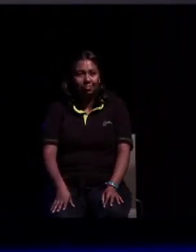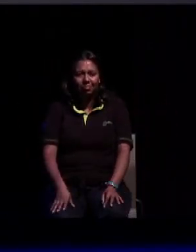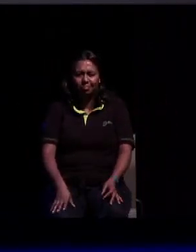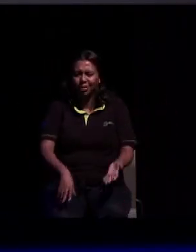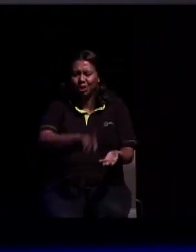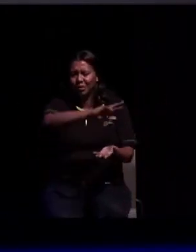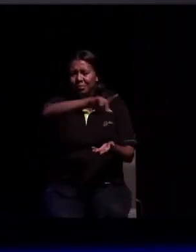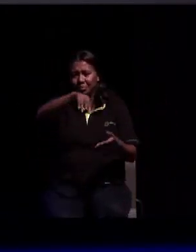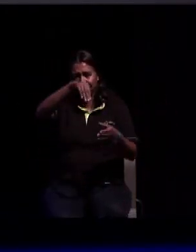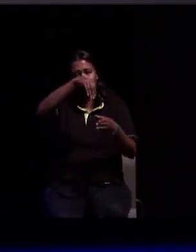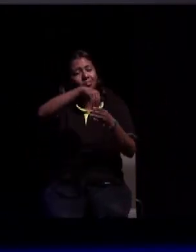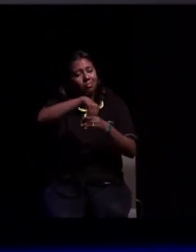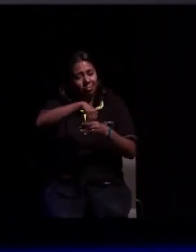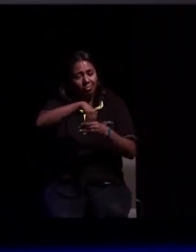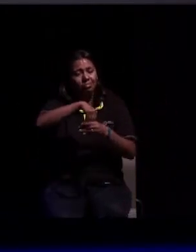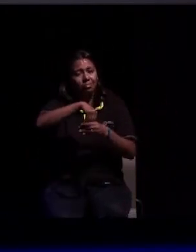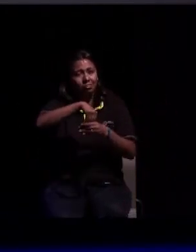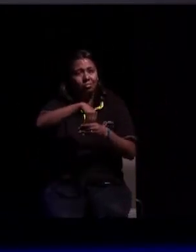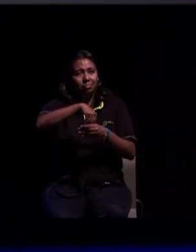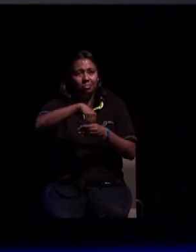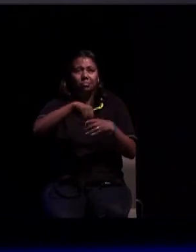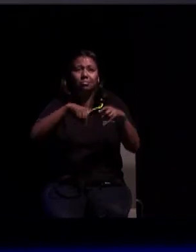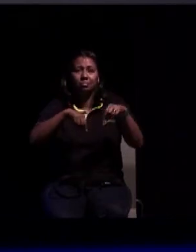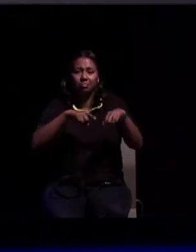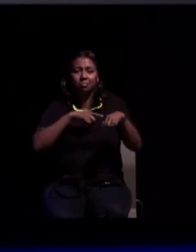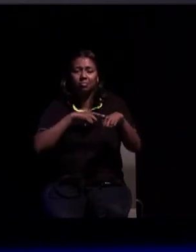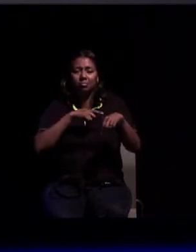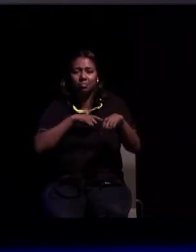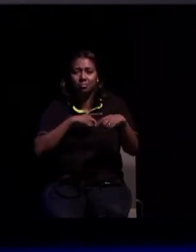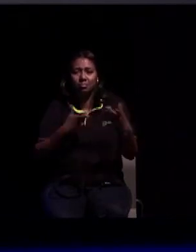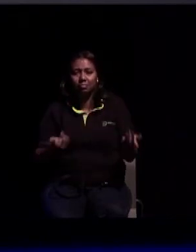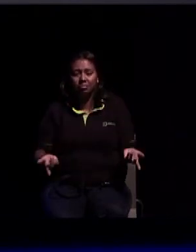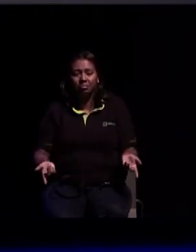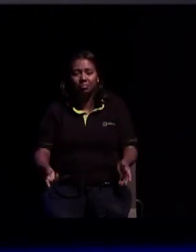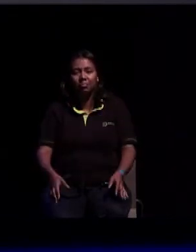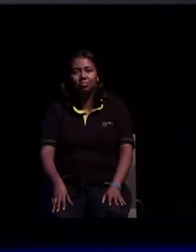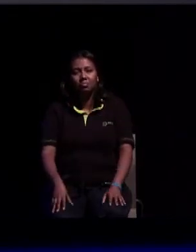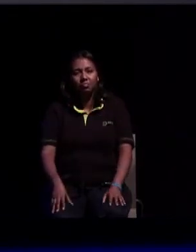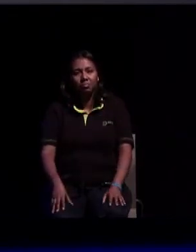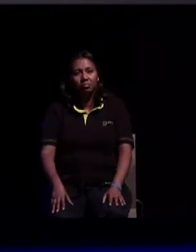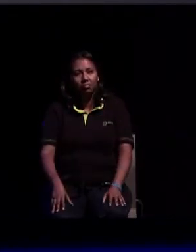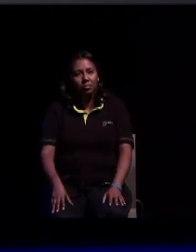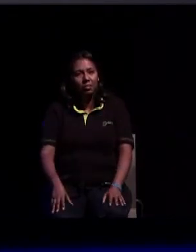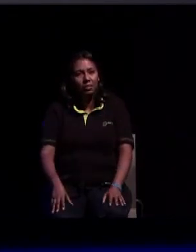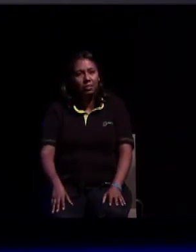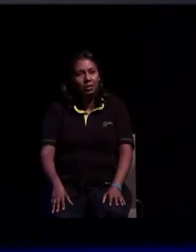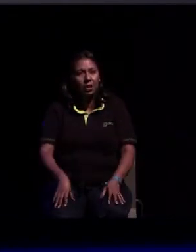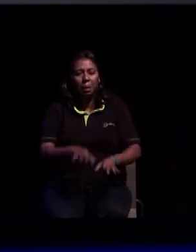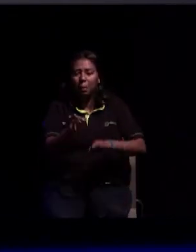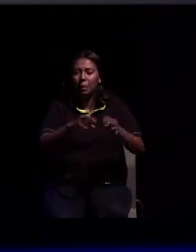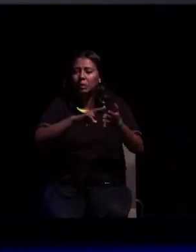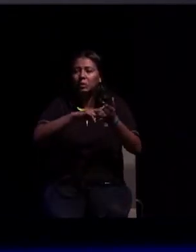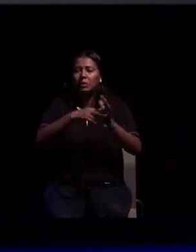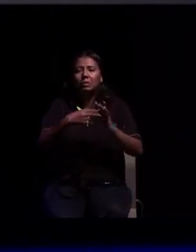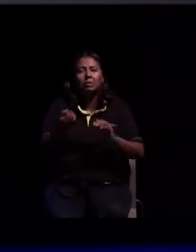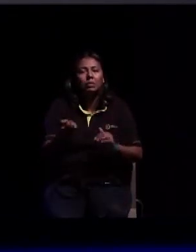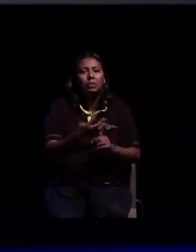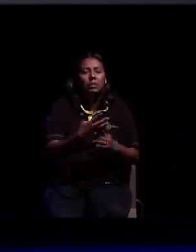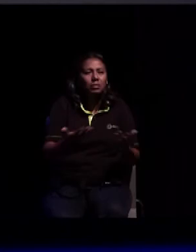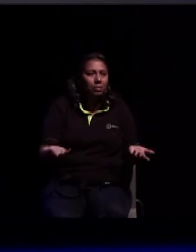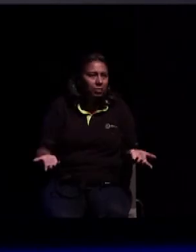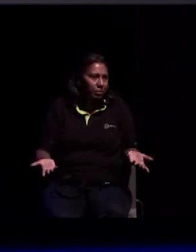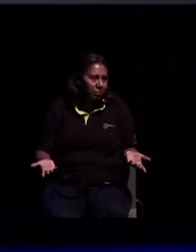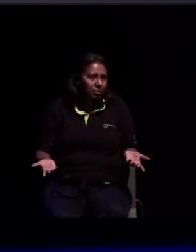um potencial tão grande como nós temos, de refazer, ressignificar o turismo,